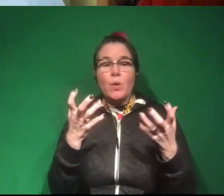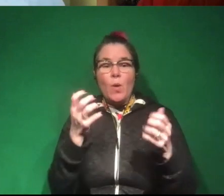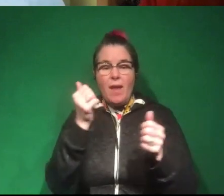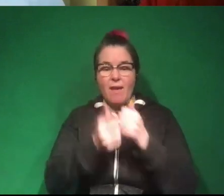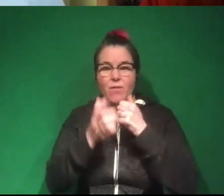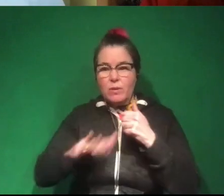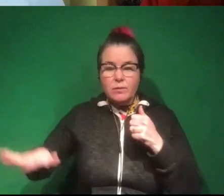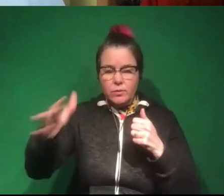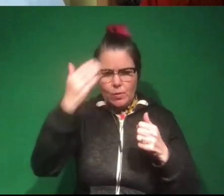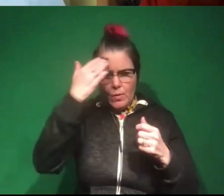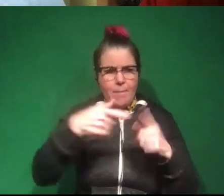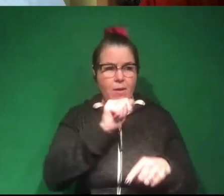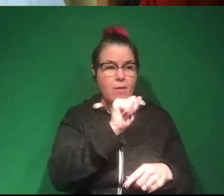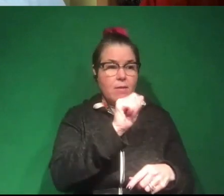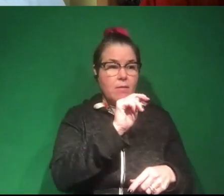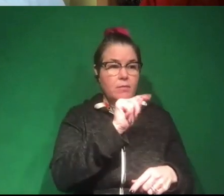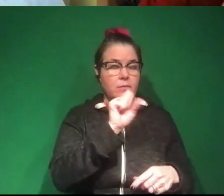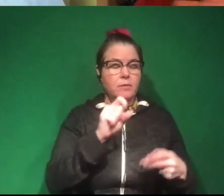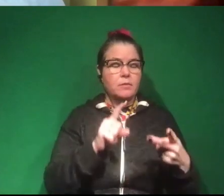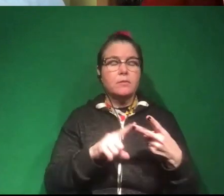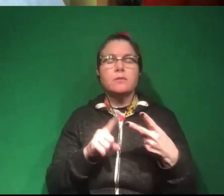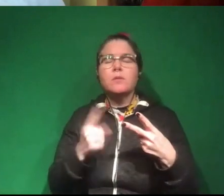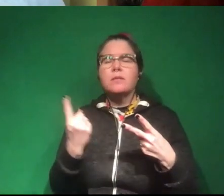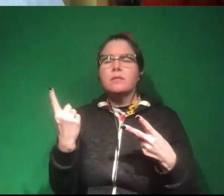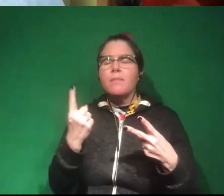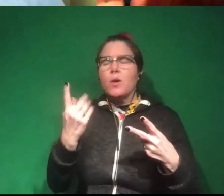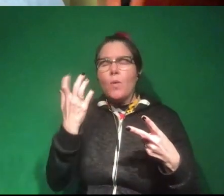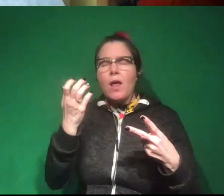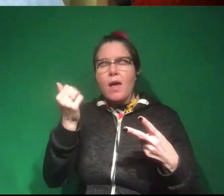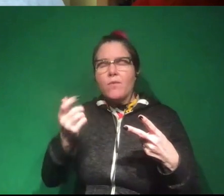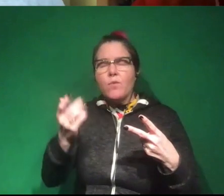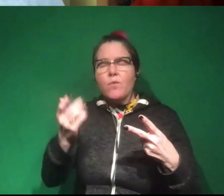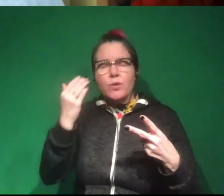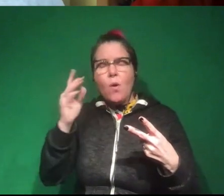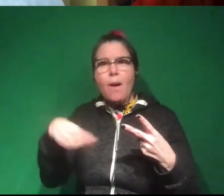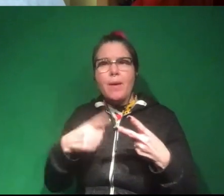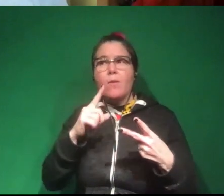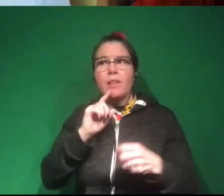ants? And the second is, what's something that you wish everybody knew about literally anything?